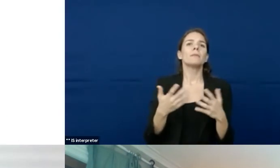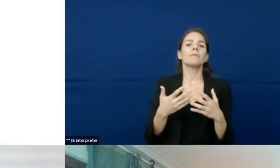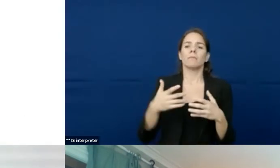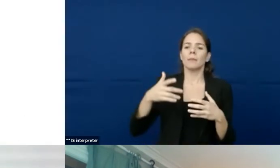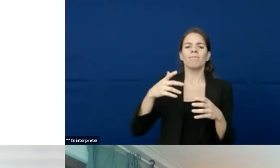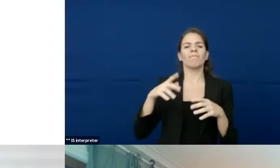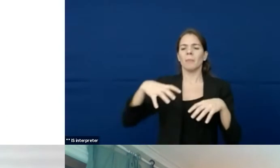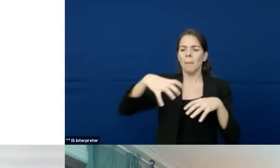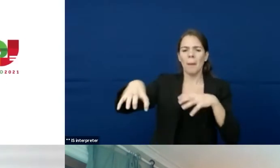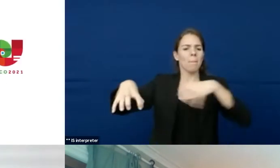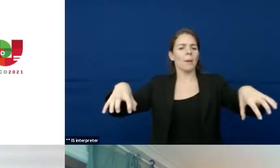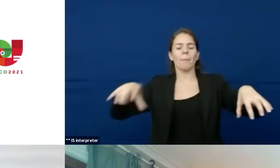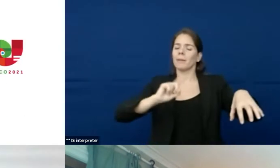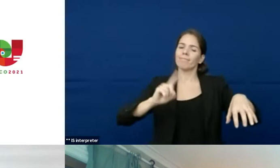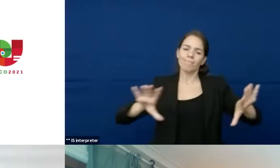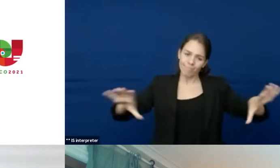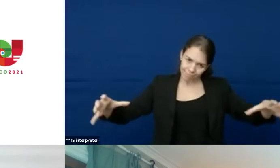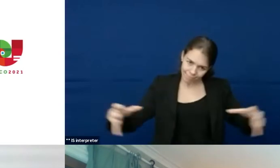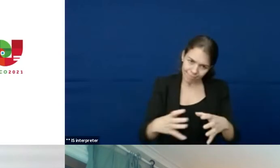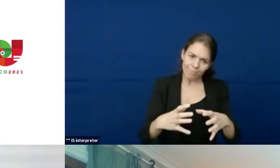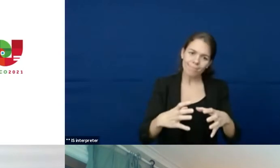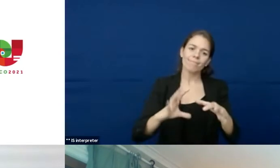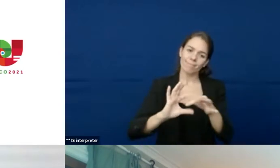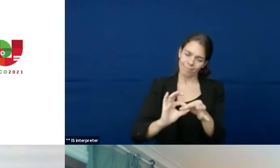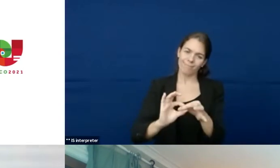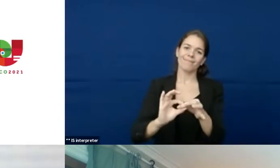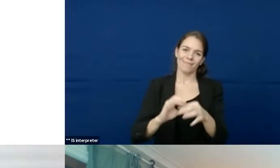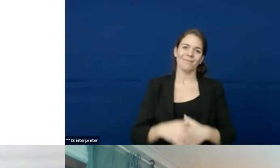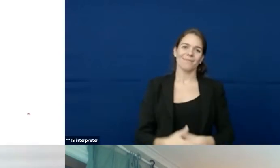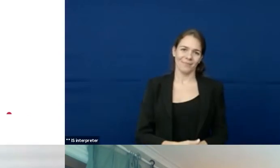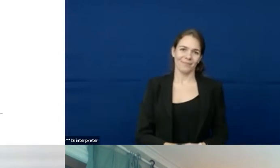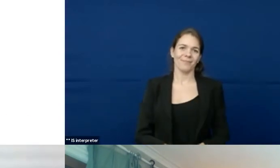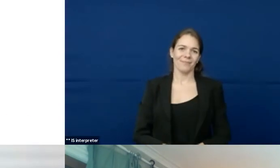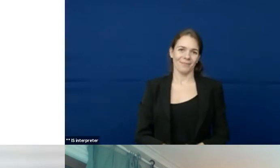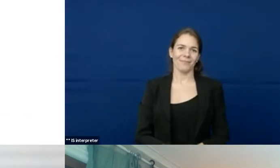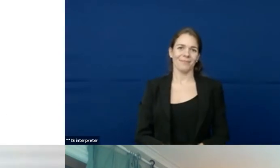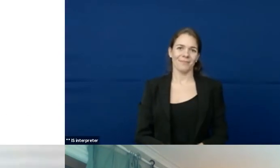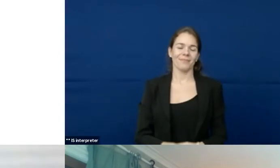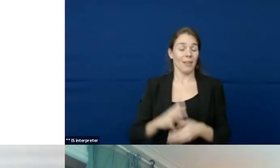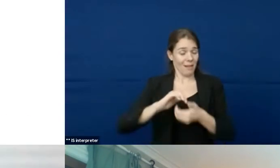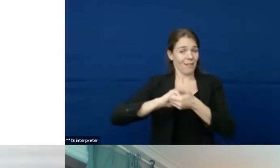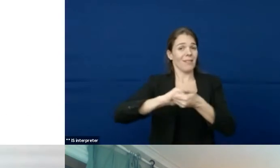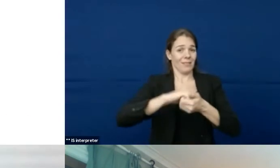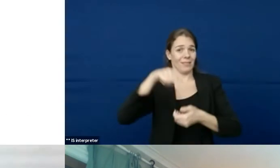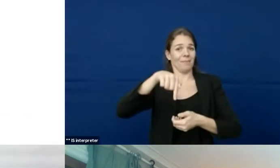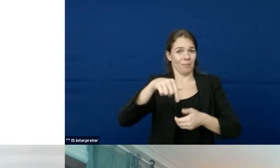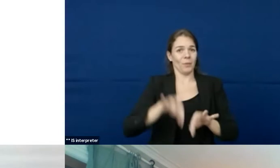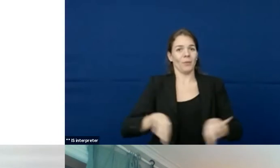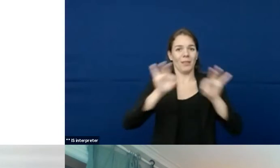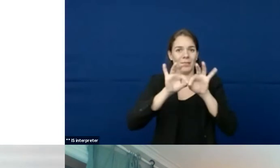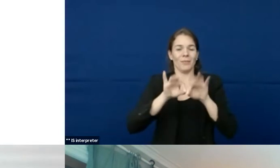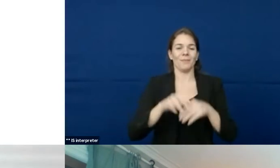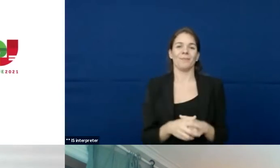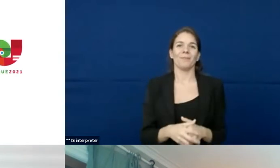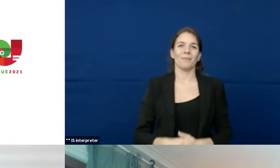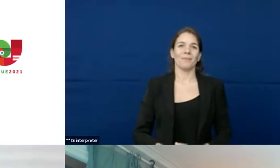lot of votes because we know by evidence so far that campaigns, awareness raising